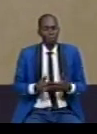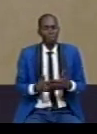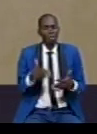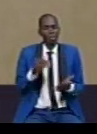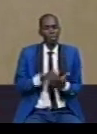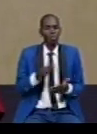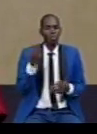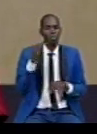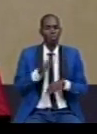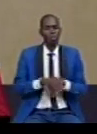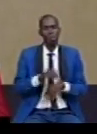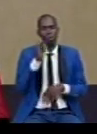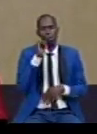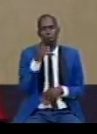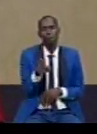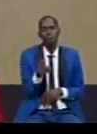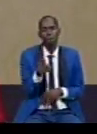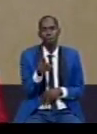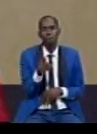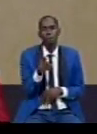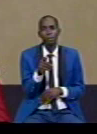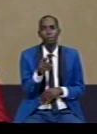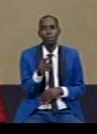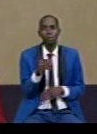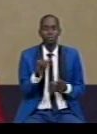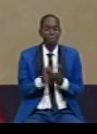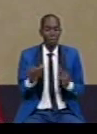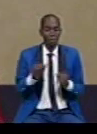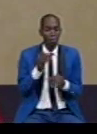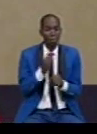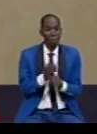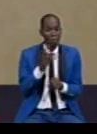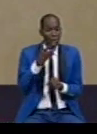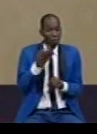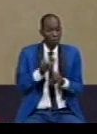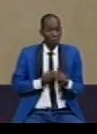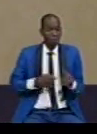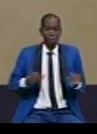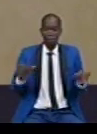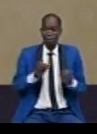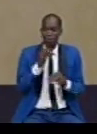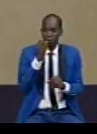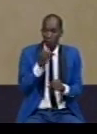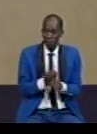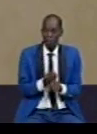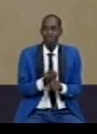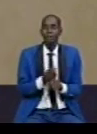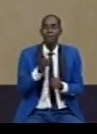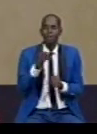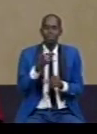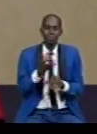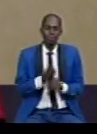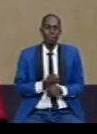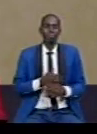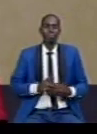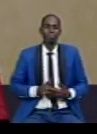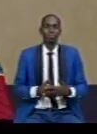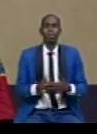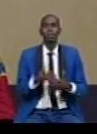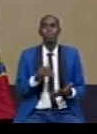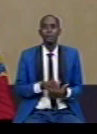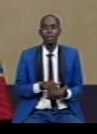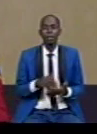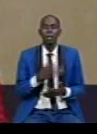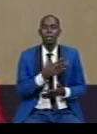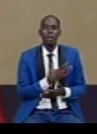The same year, just 6 months later, I took in of this one, which I never planned.